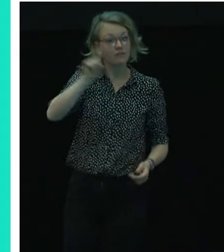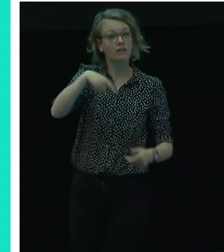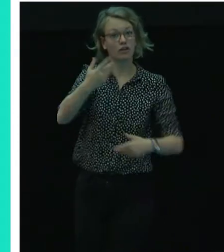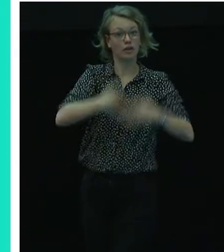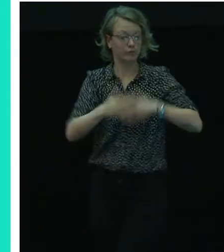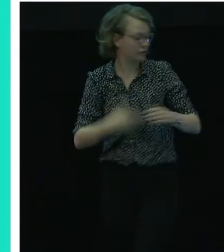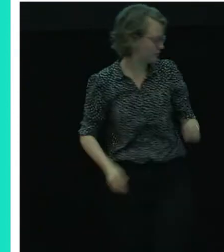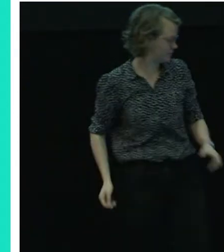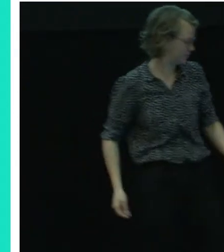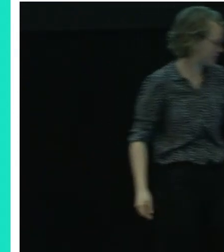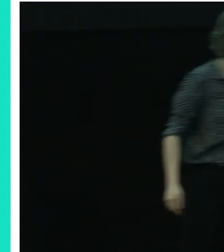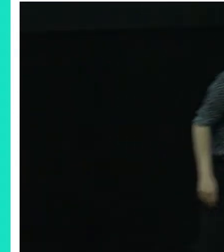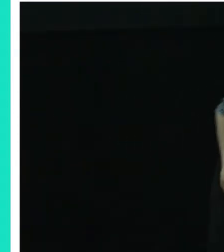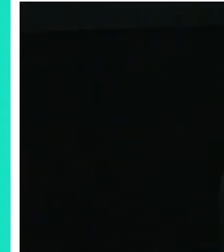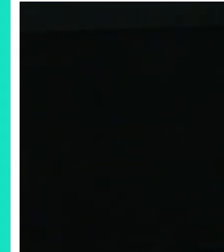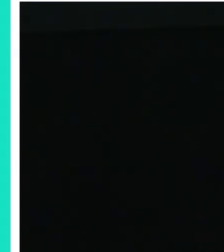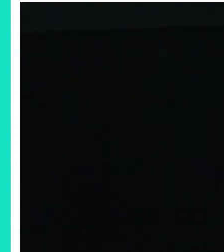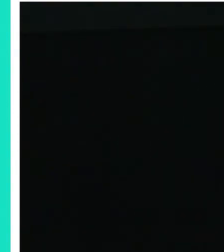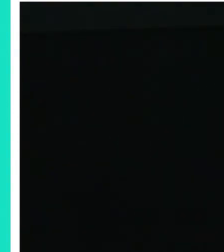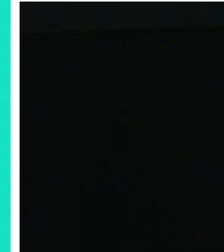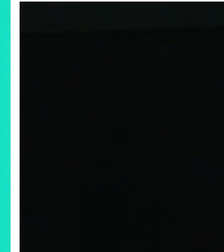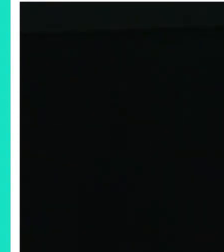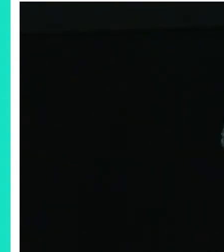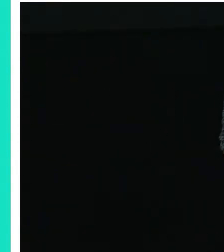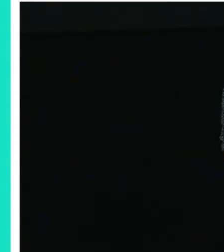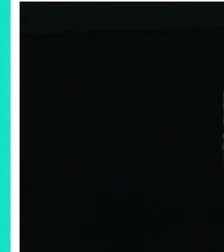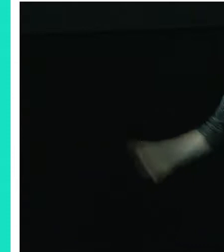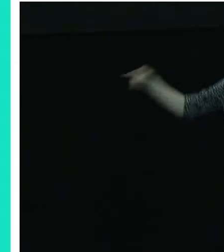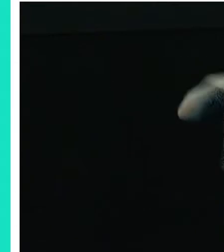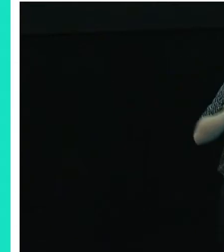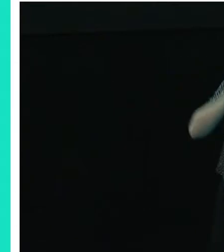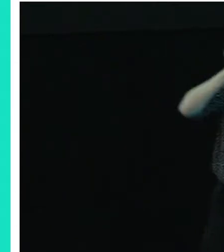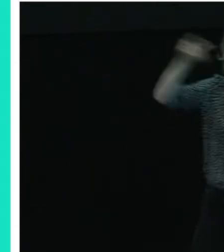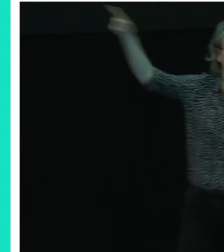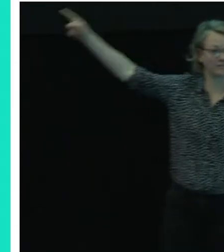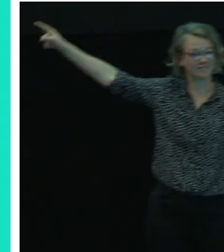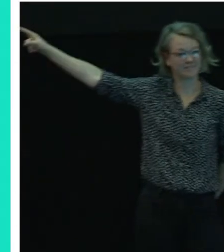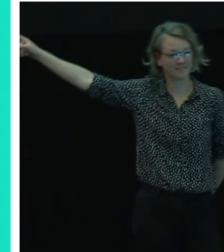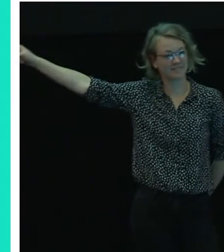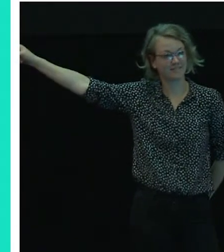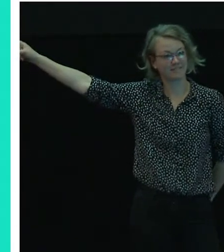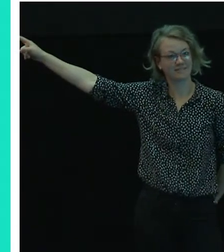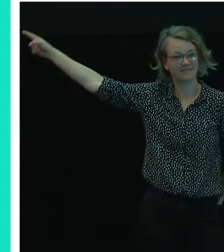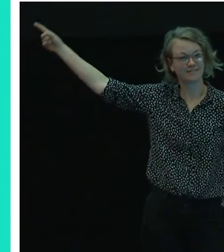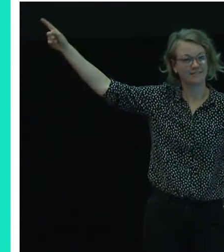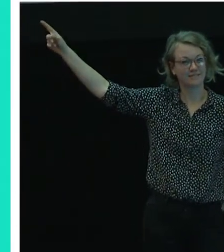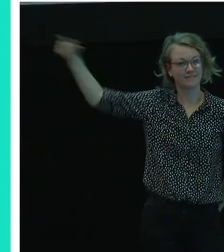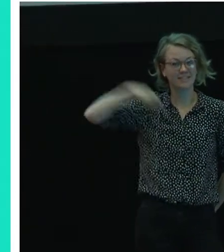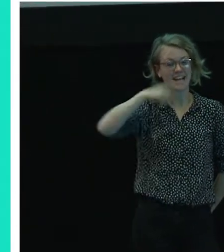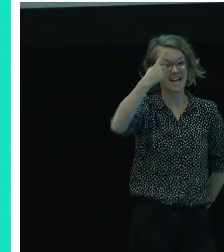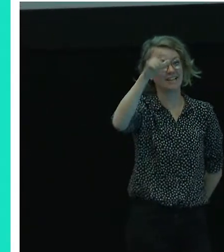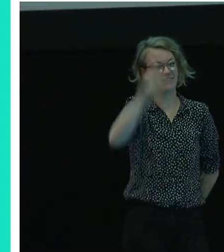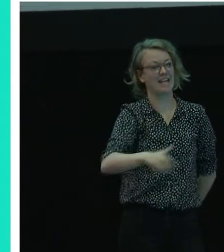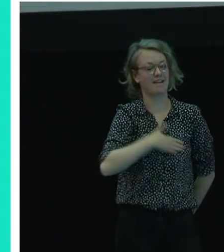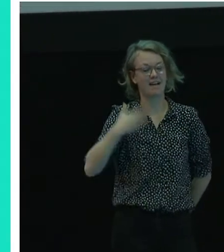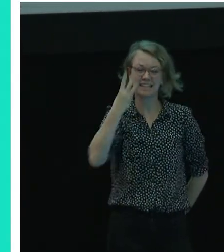a phone number. And what then happens to me is this. This is my phone. This is a screenshot of my